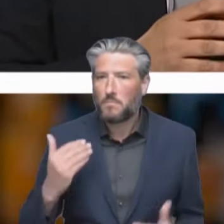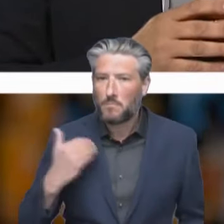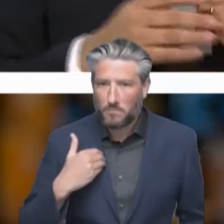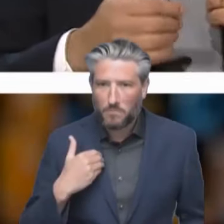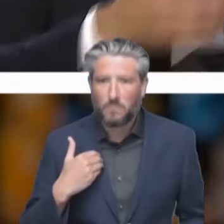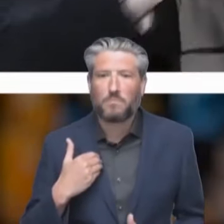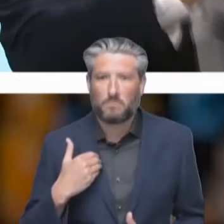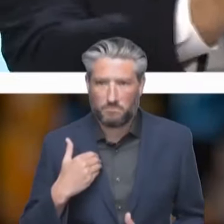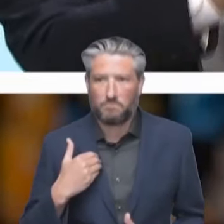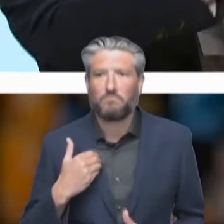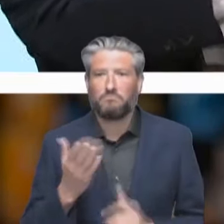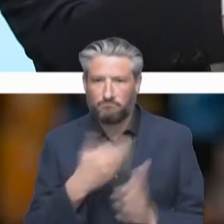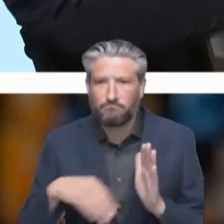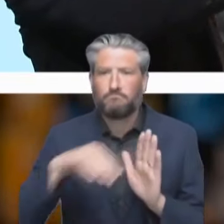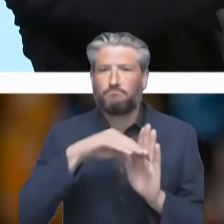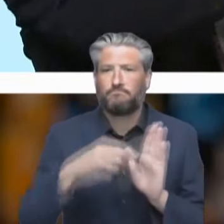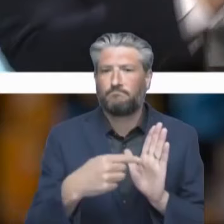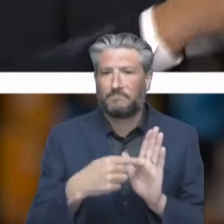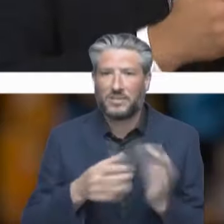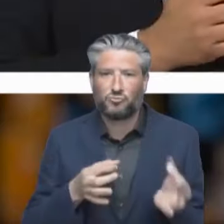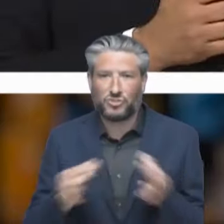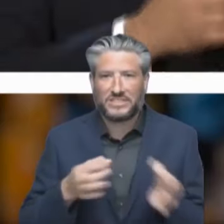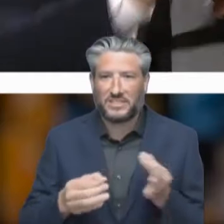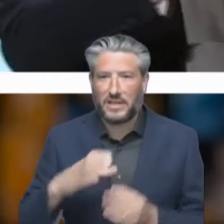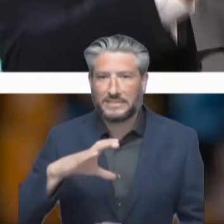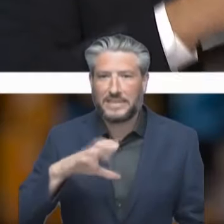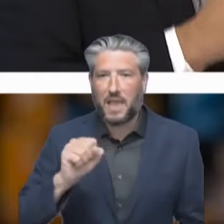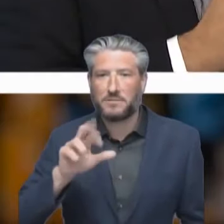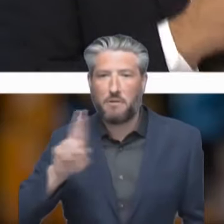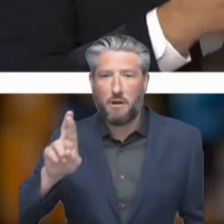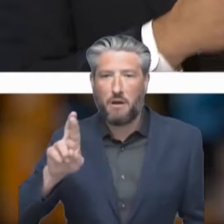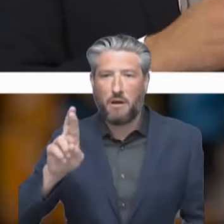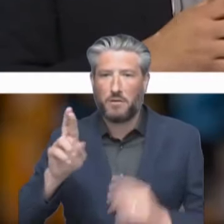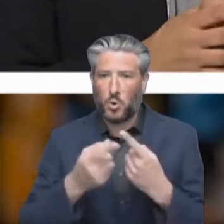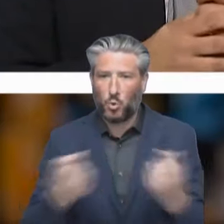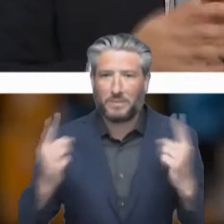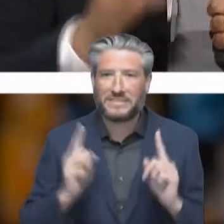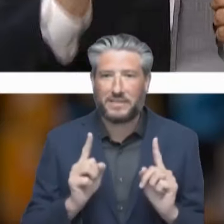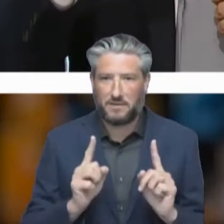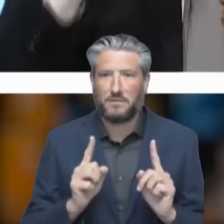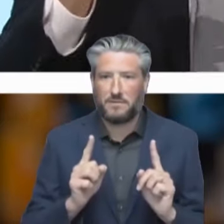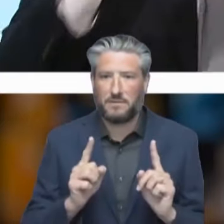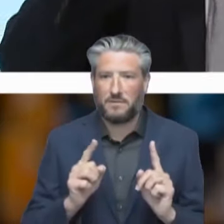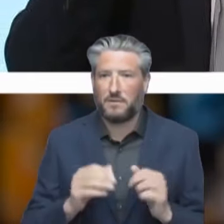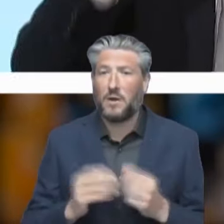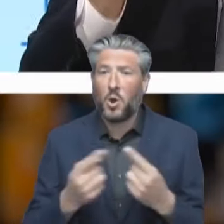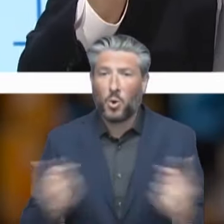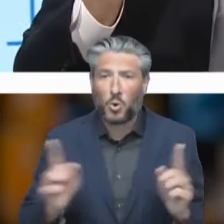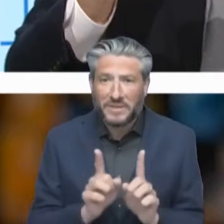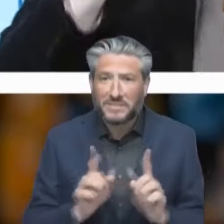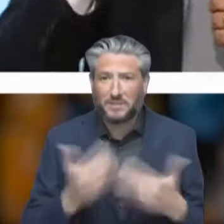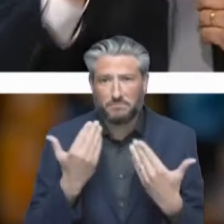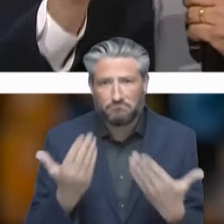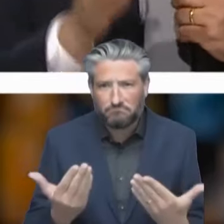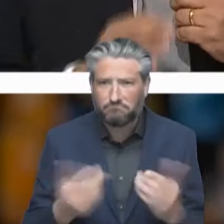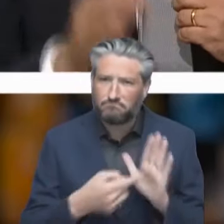strategic CSR or ESG committee at the level of the executive committee, in which will be represented, obviously, the main functions